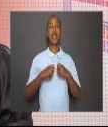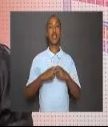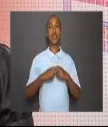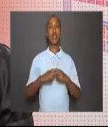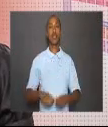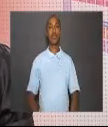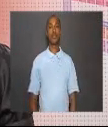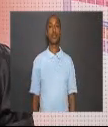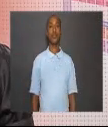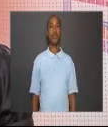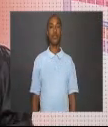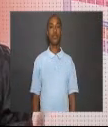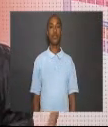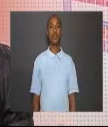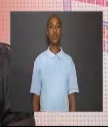current.